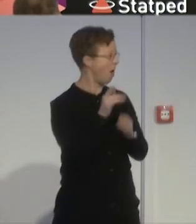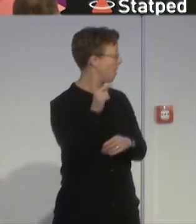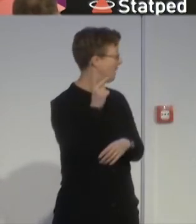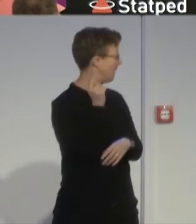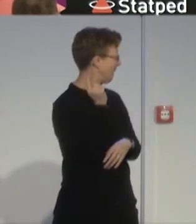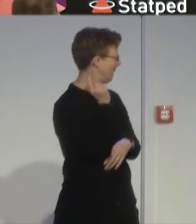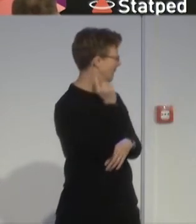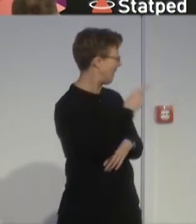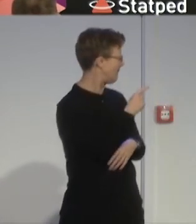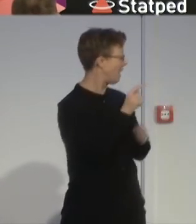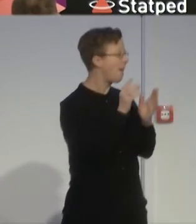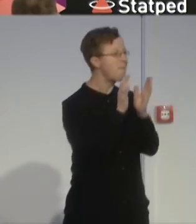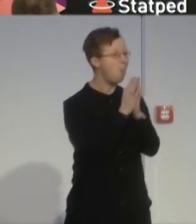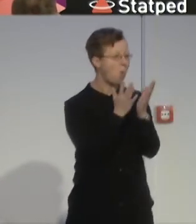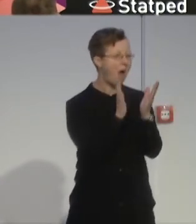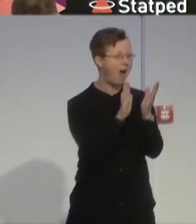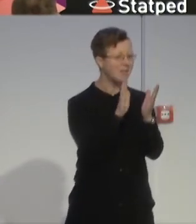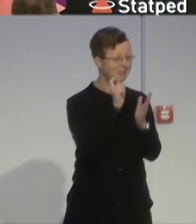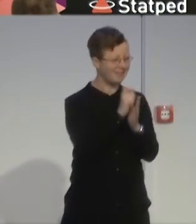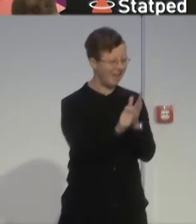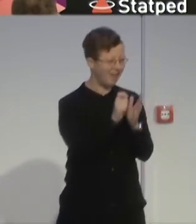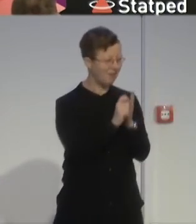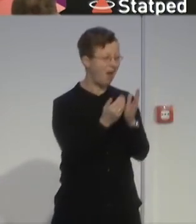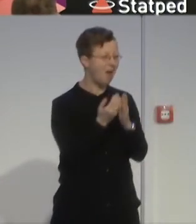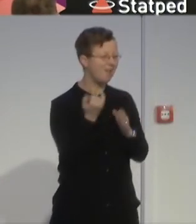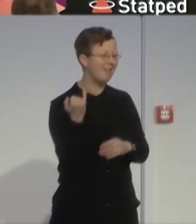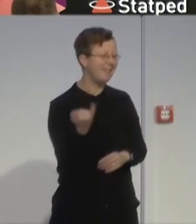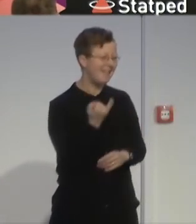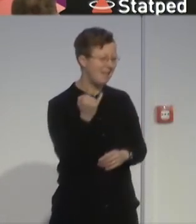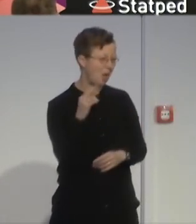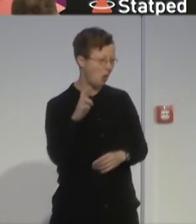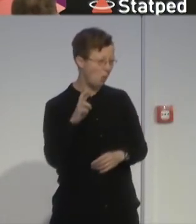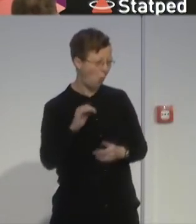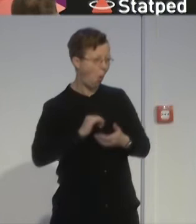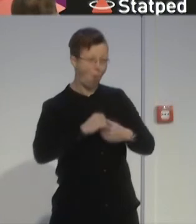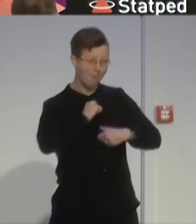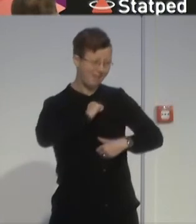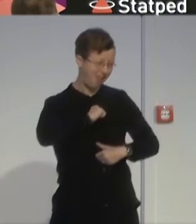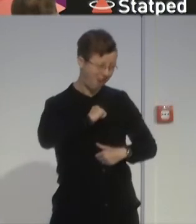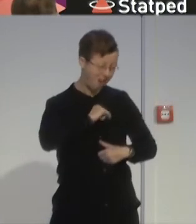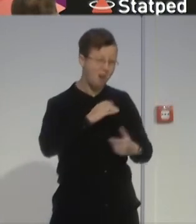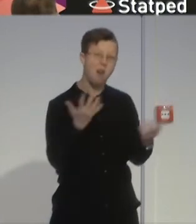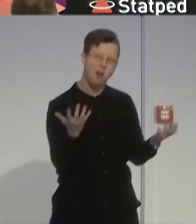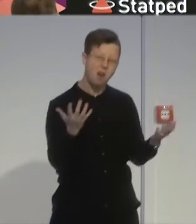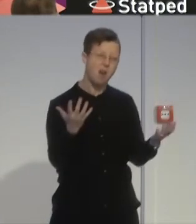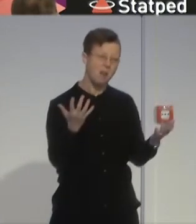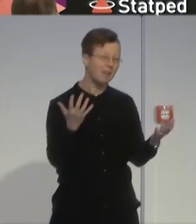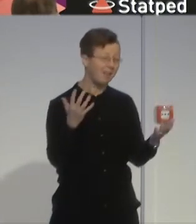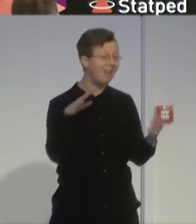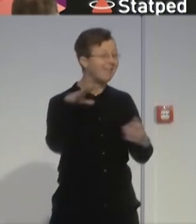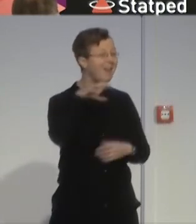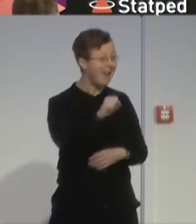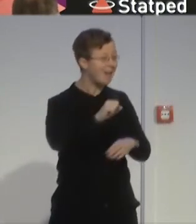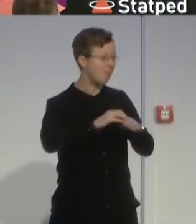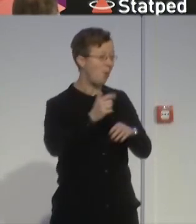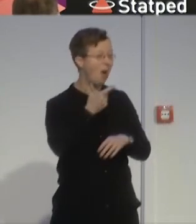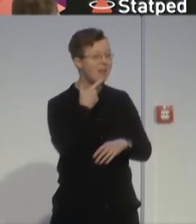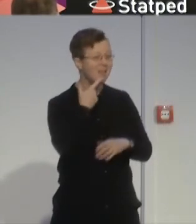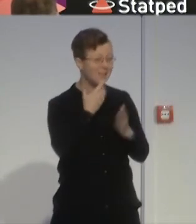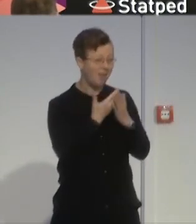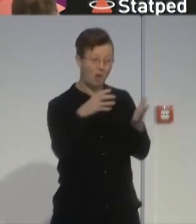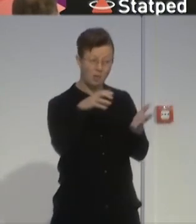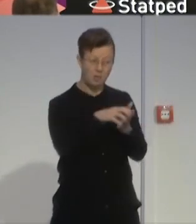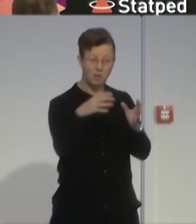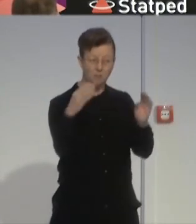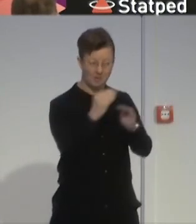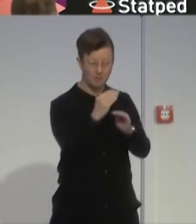book, it's written by Inger Røbro and myself. It's available in English from Statped on